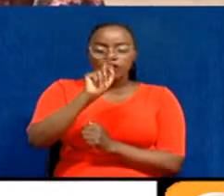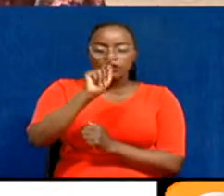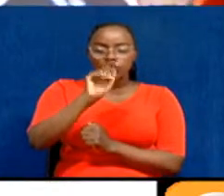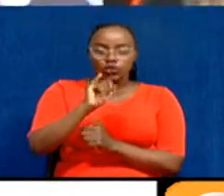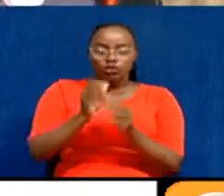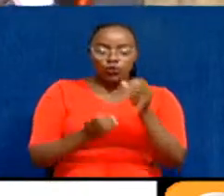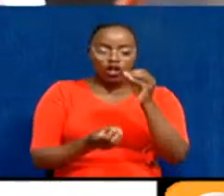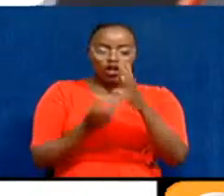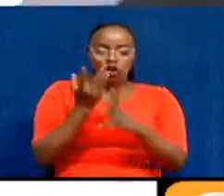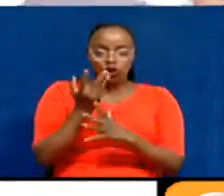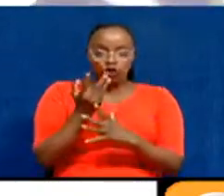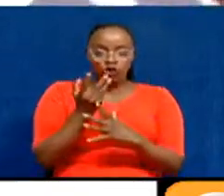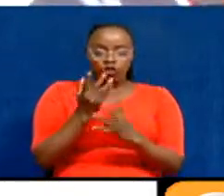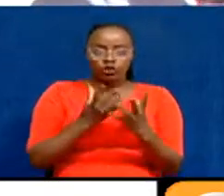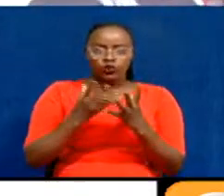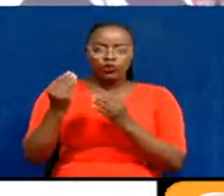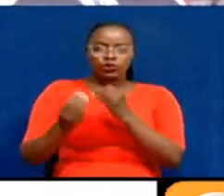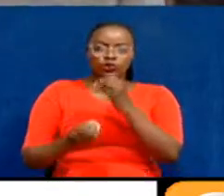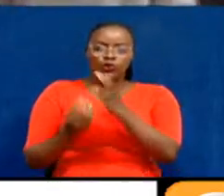launch a